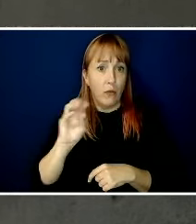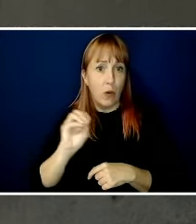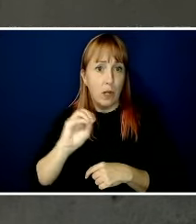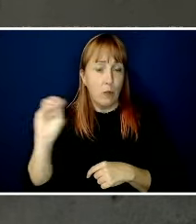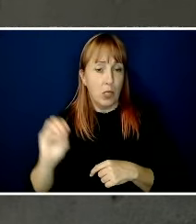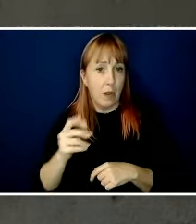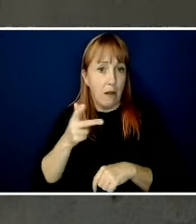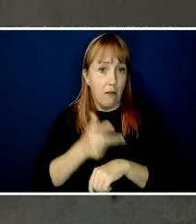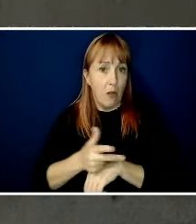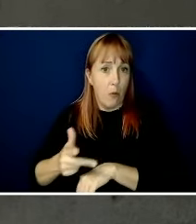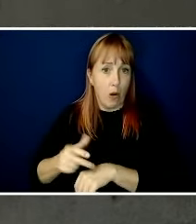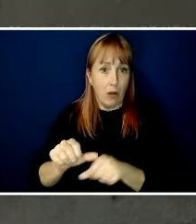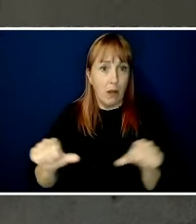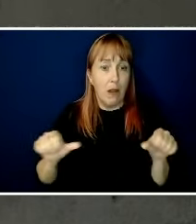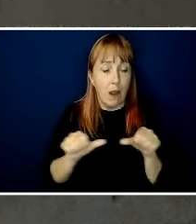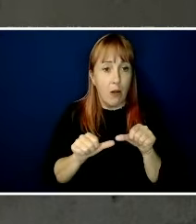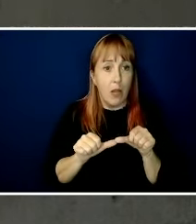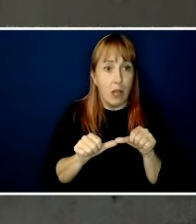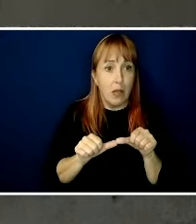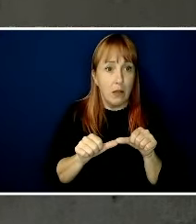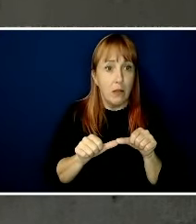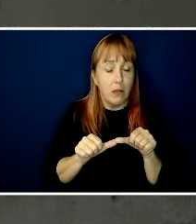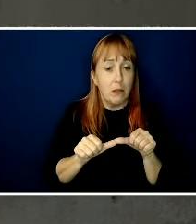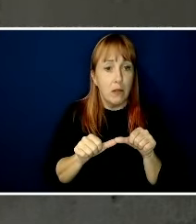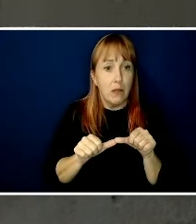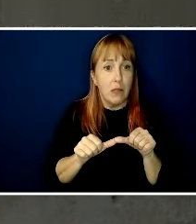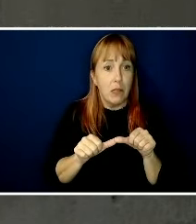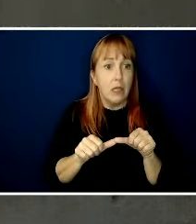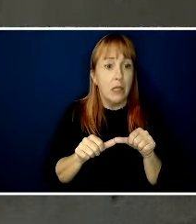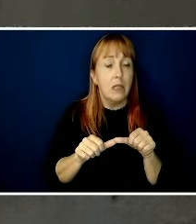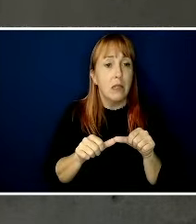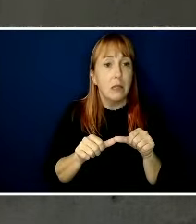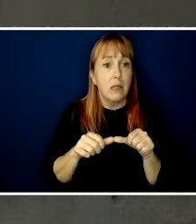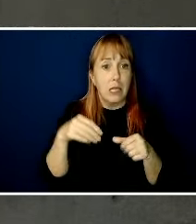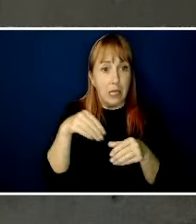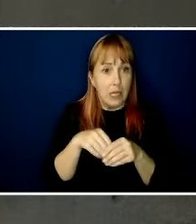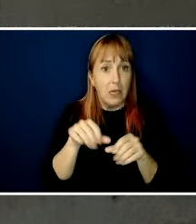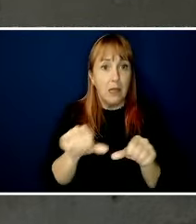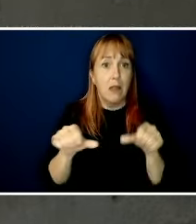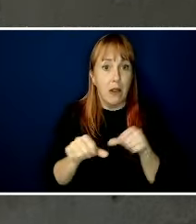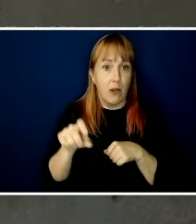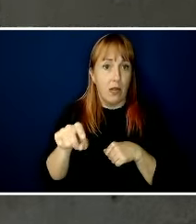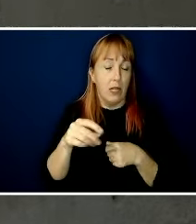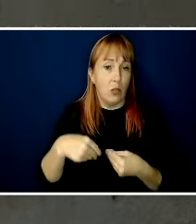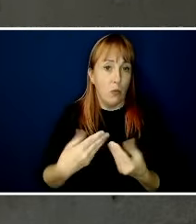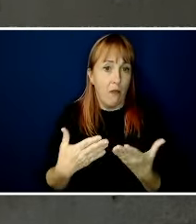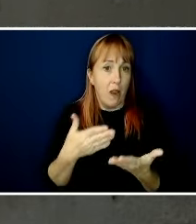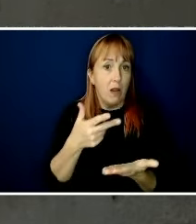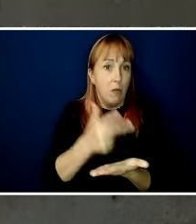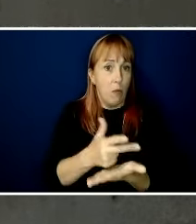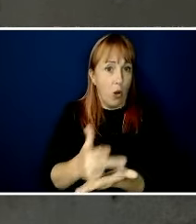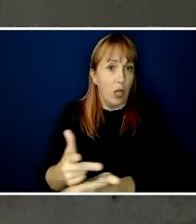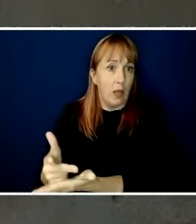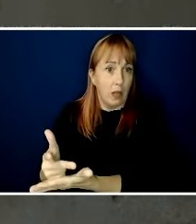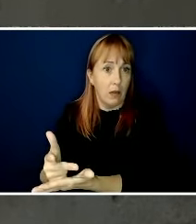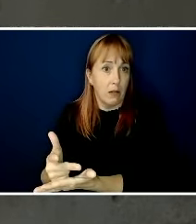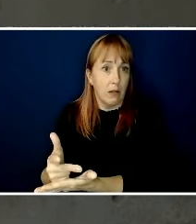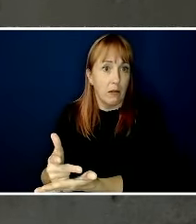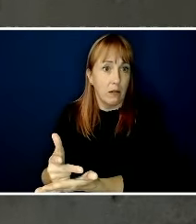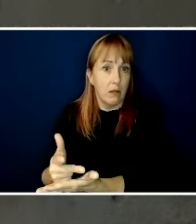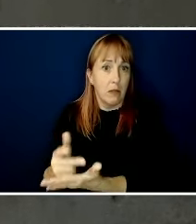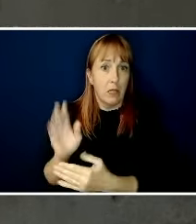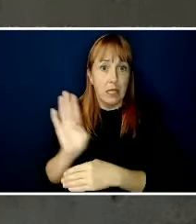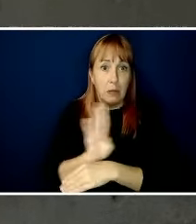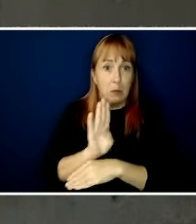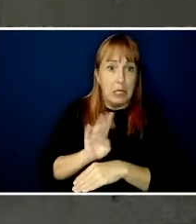additional area needed to provide the necessary parking for the associated